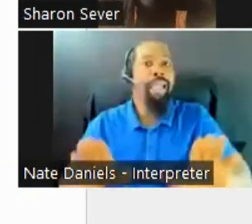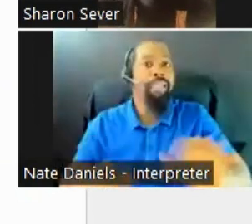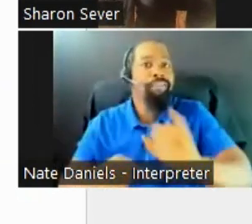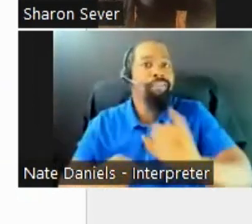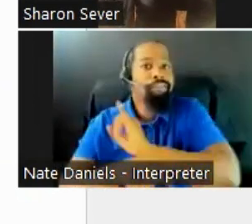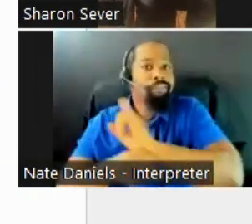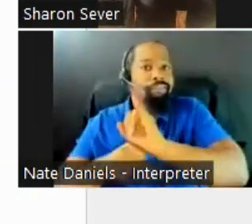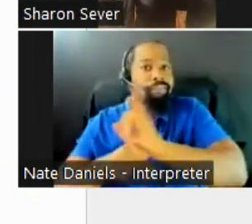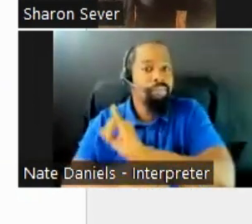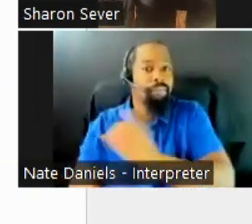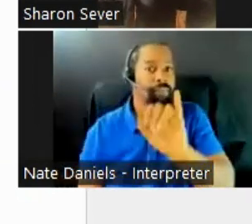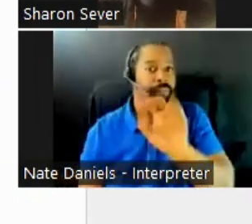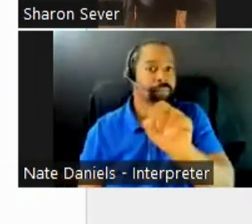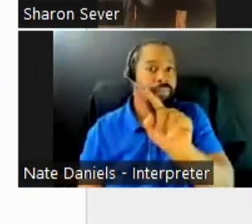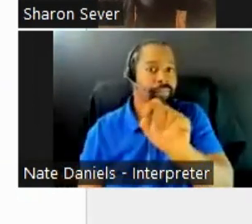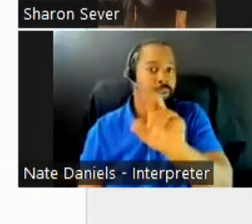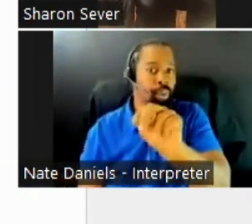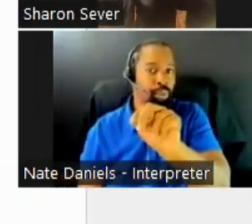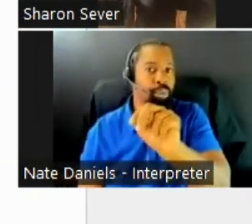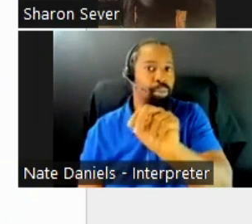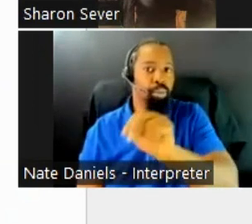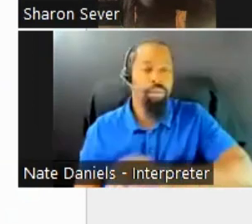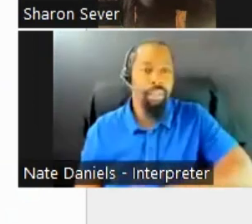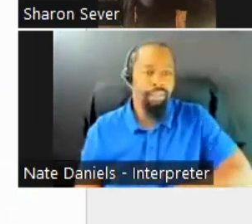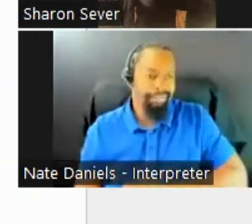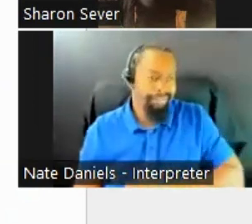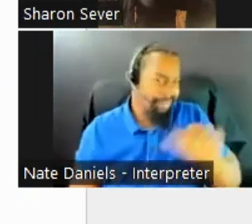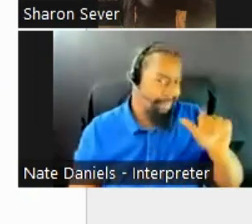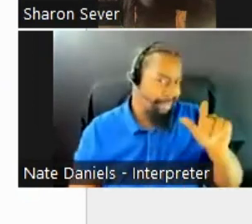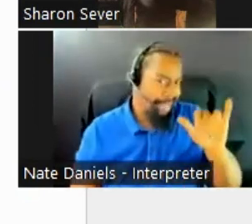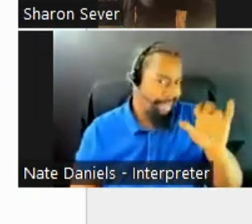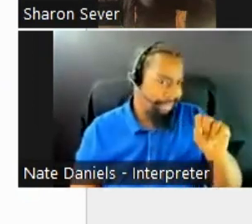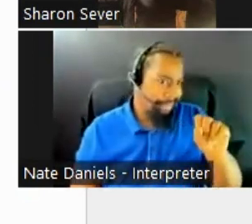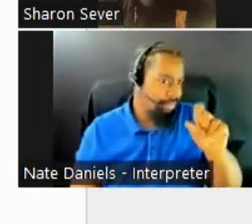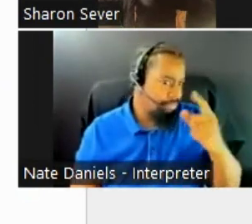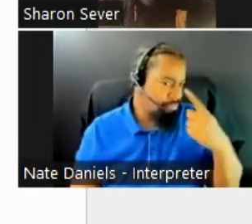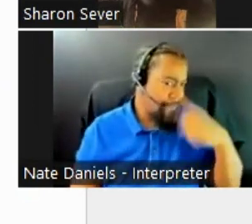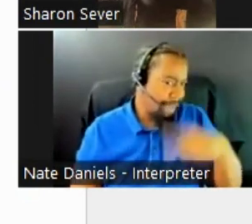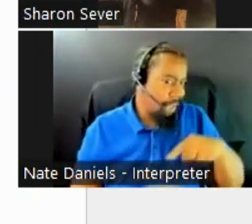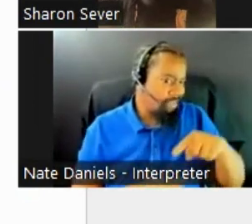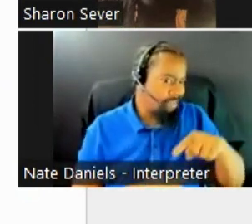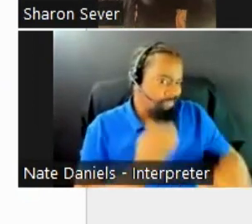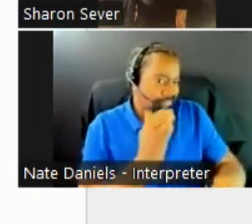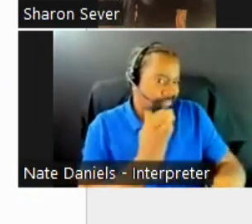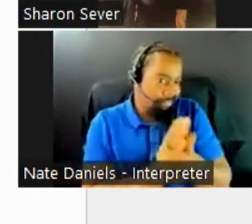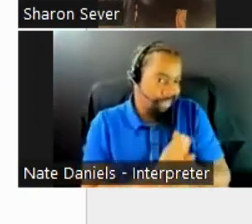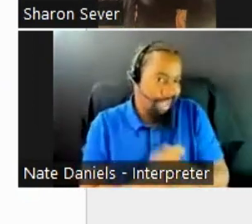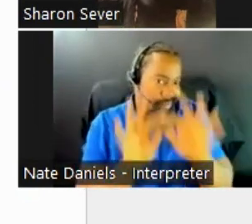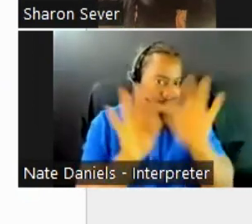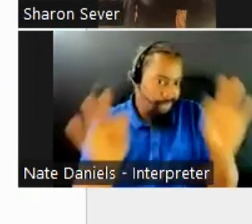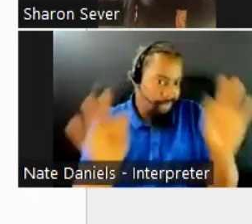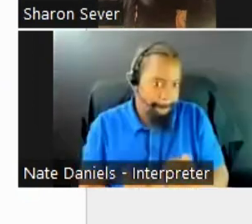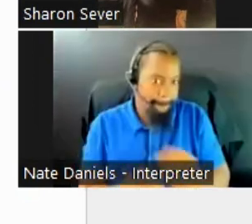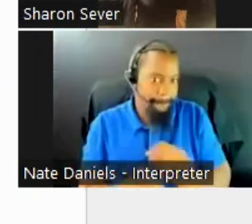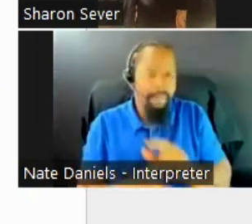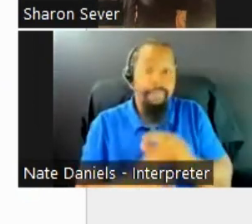it more fully when we're done with this conversation. We are allowing students to compete on their professional